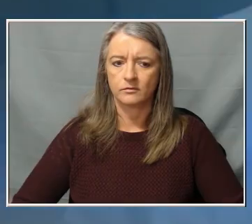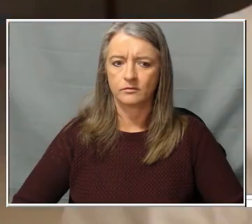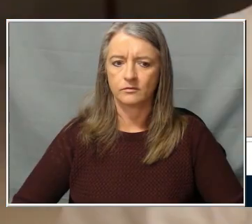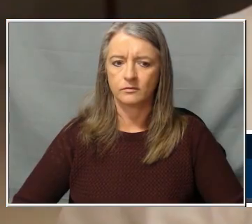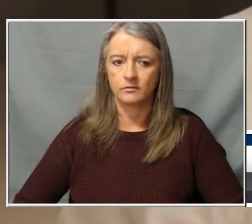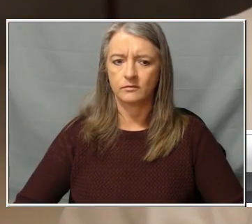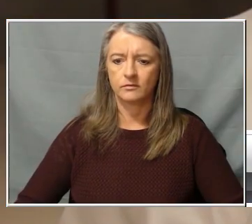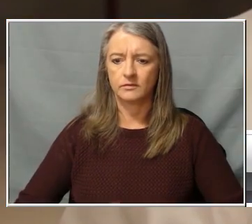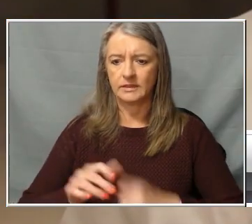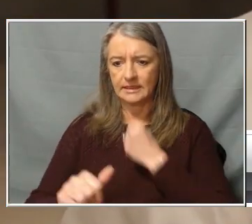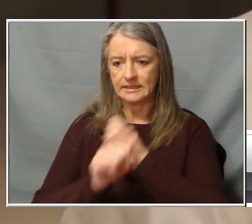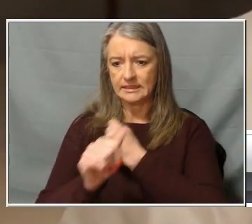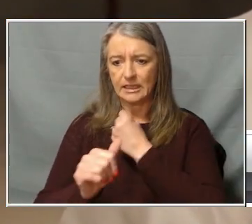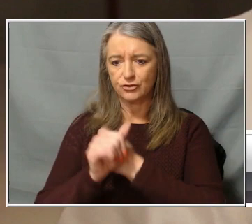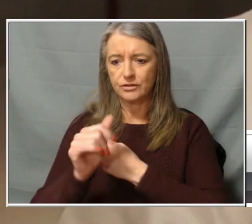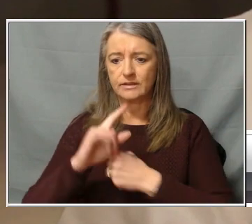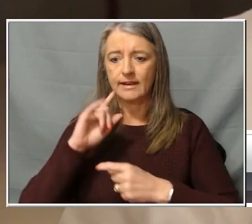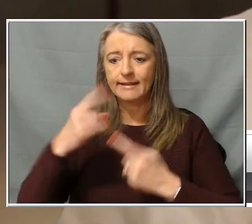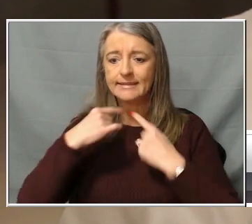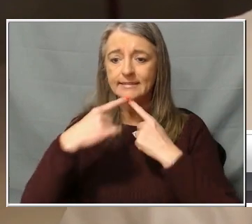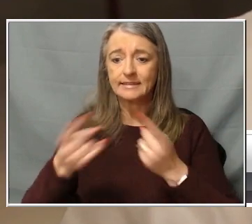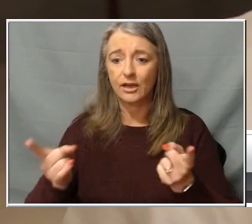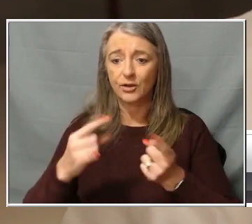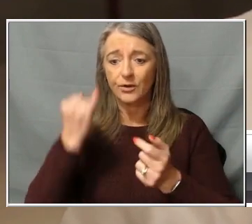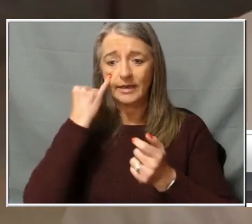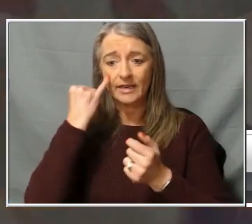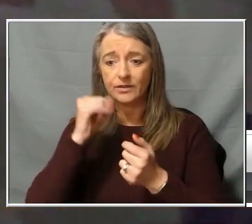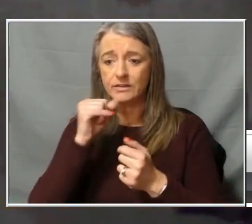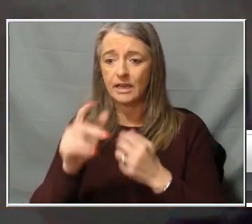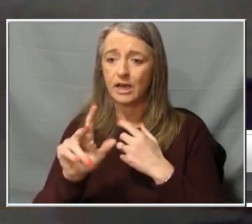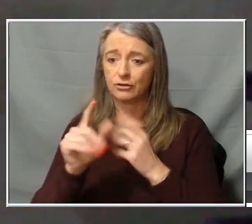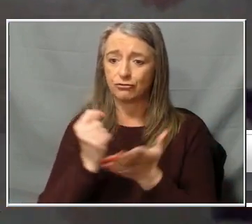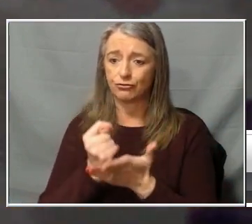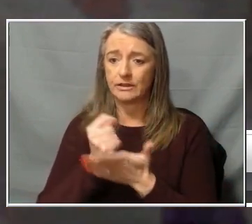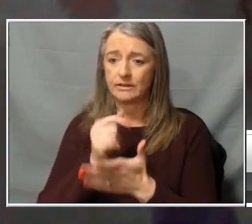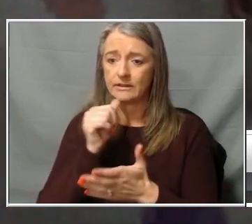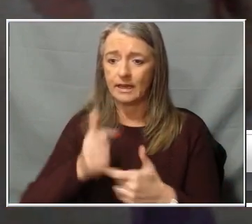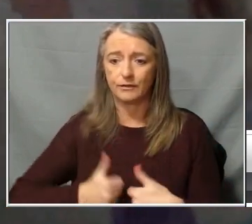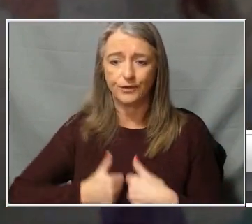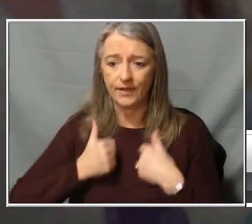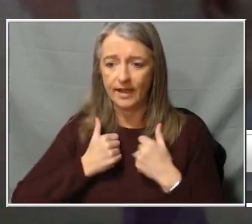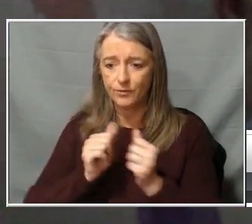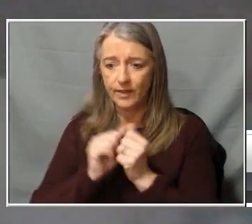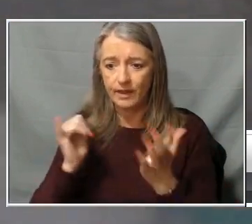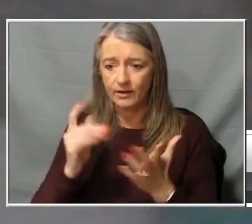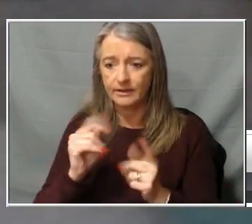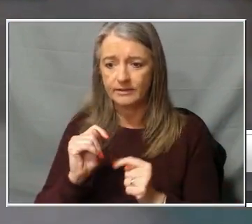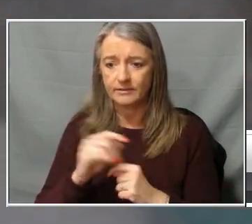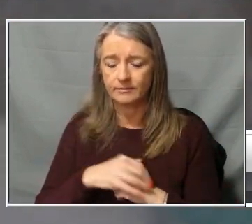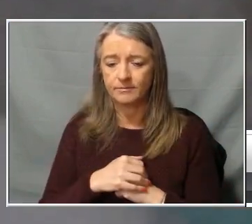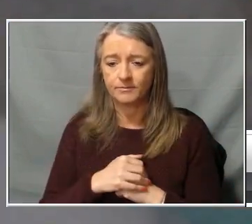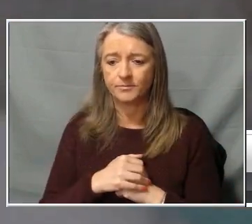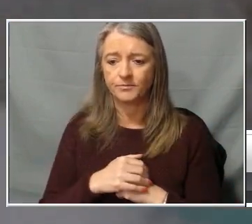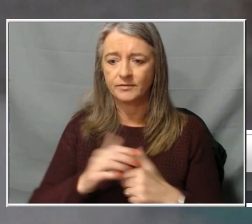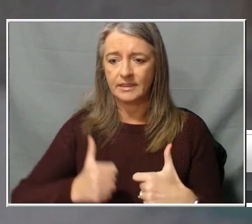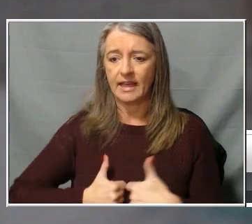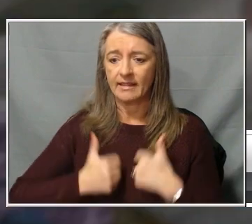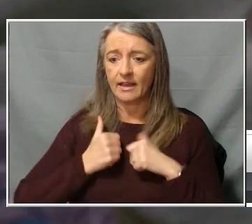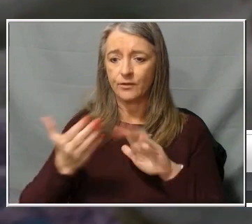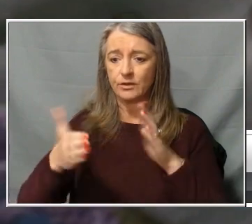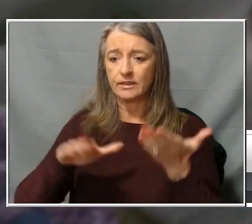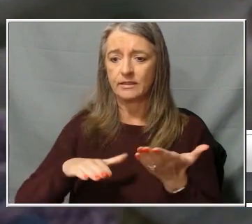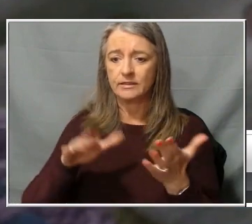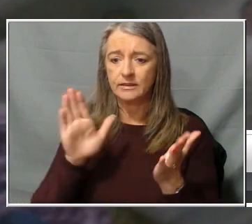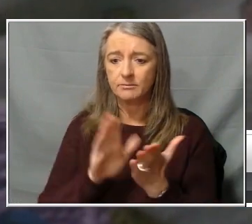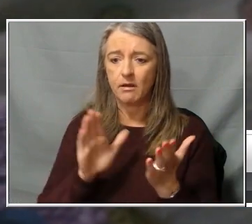Well, it is dangerous. I can tell you that if we did not treat it, she would not have survived. Life or death on the